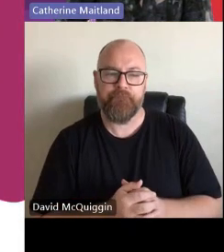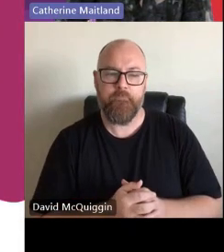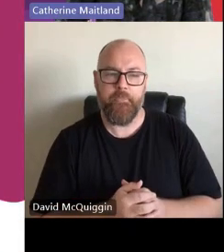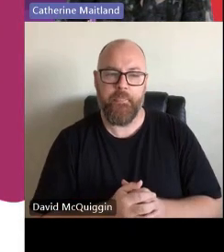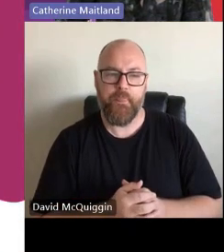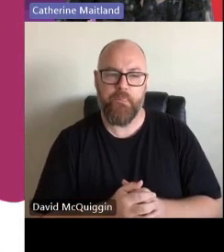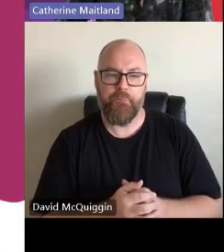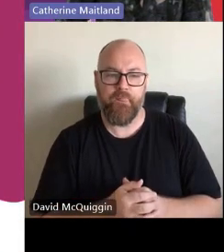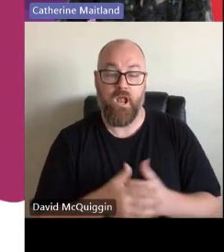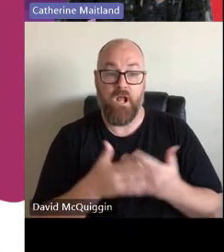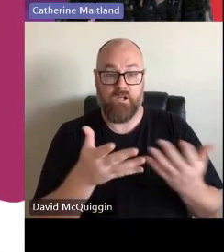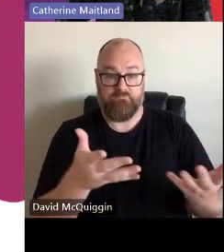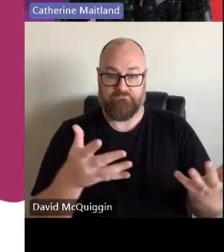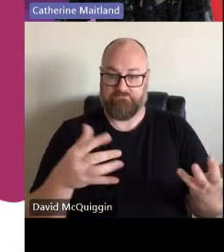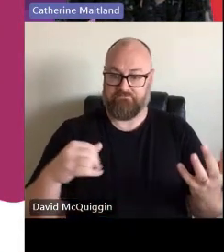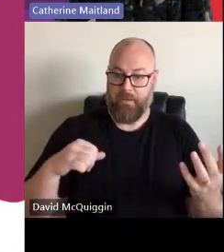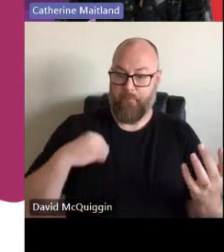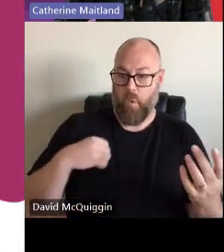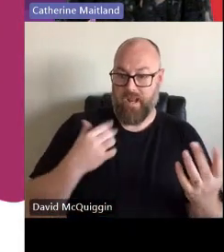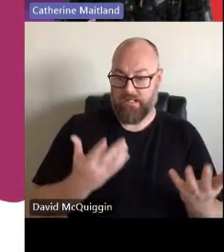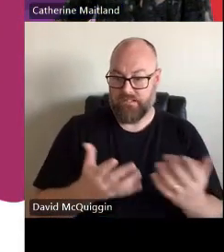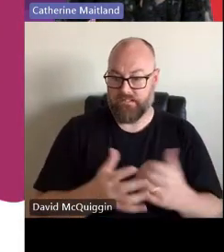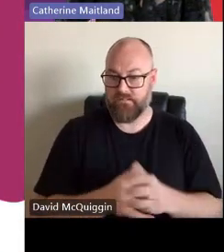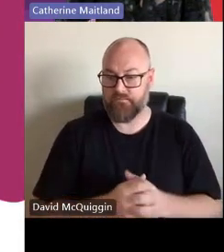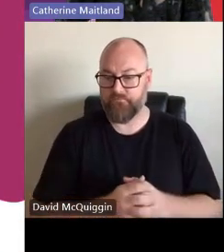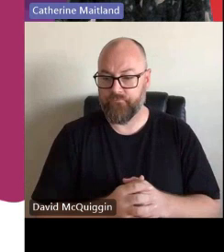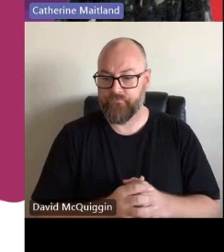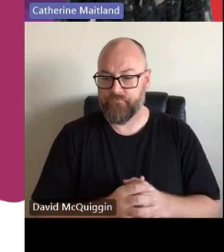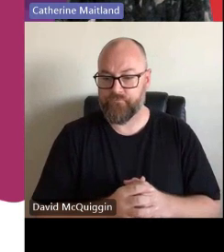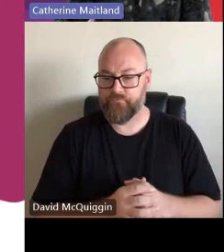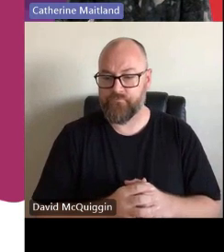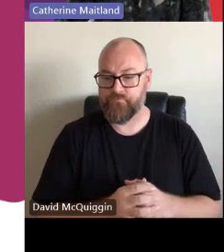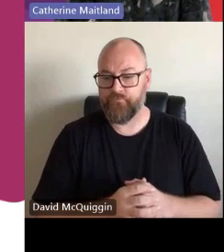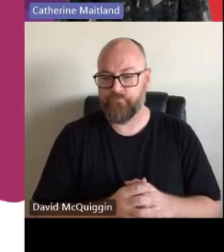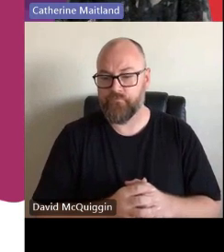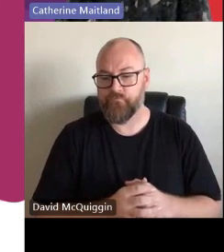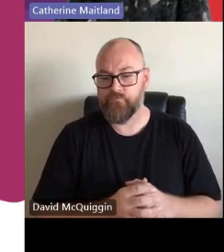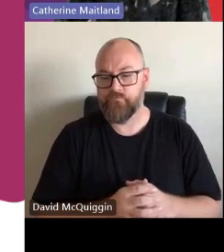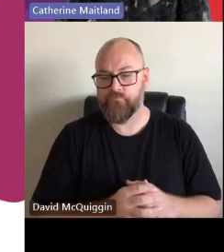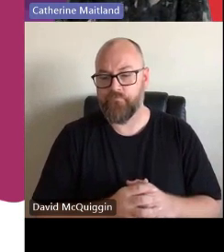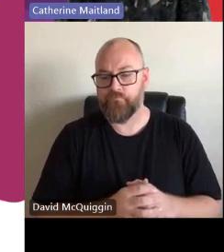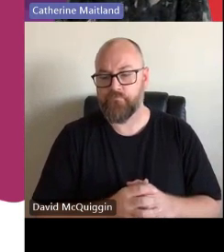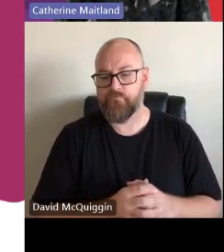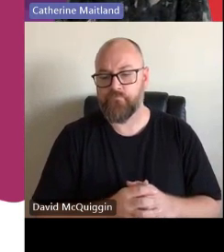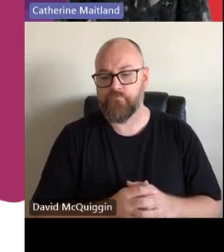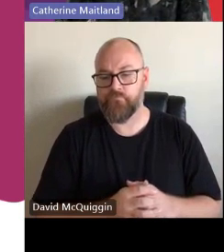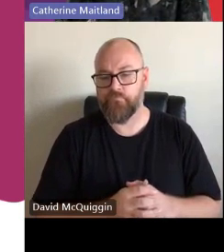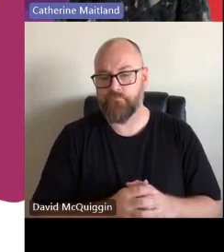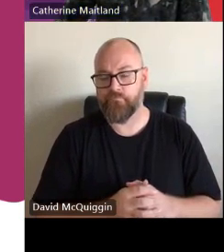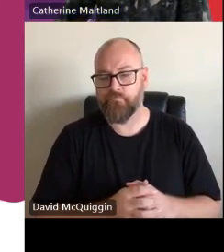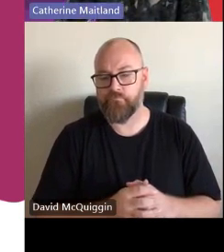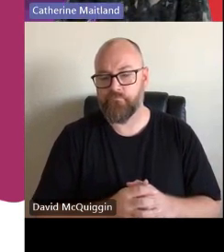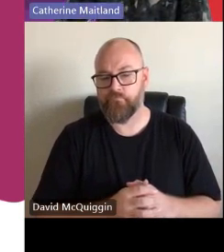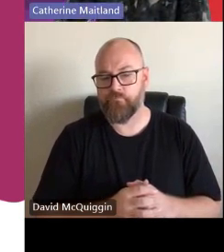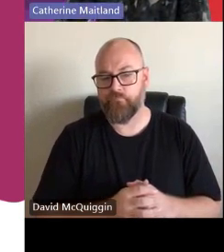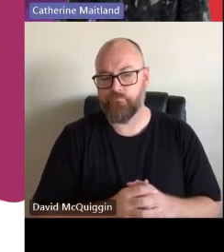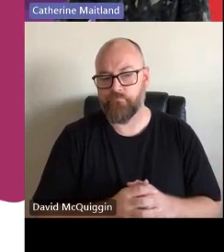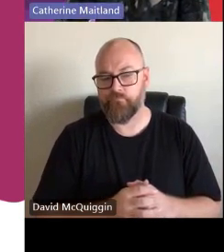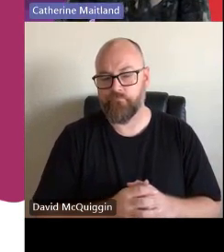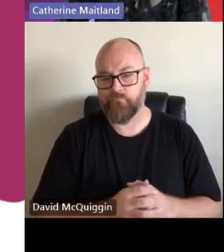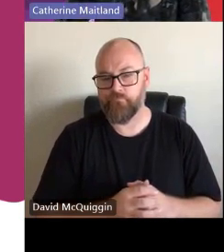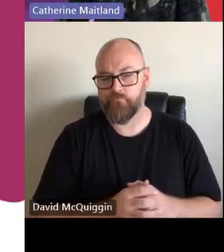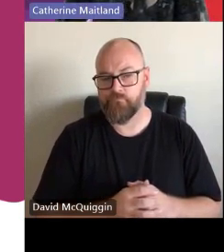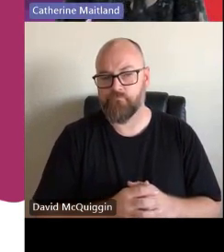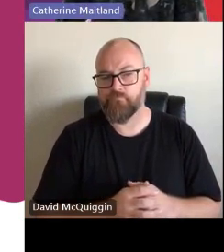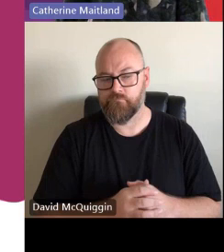What do employees say about the impacts of support for workplace adjustments? So